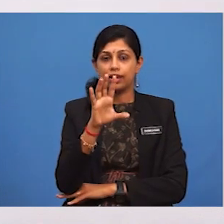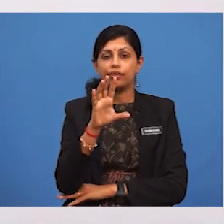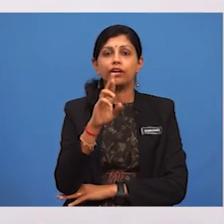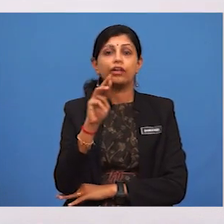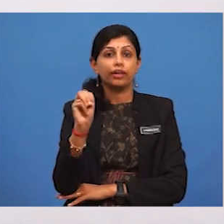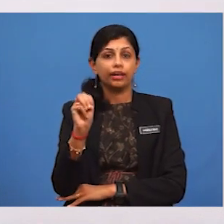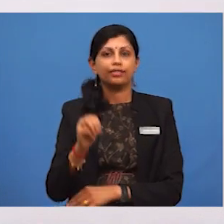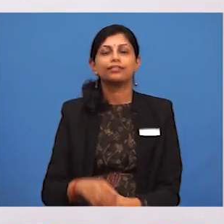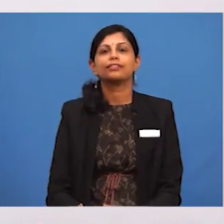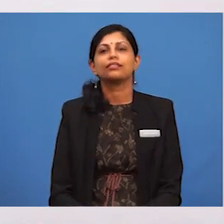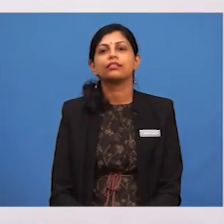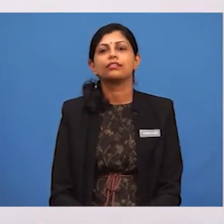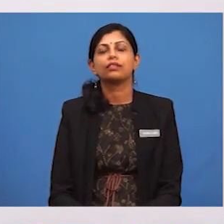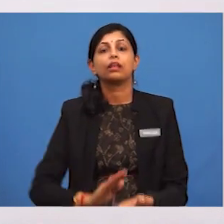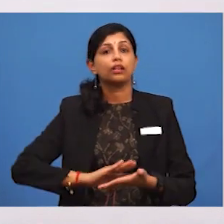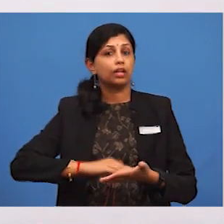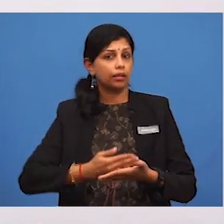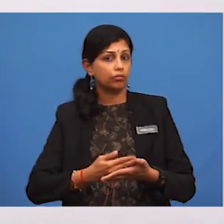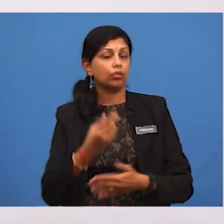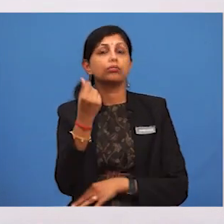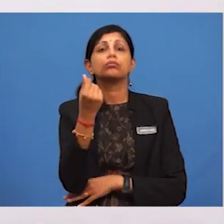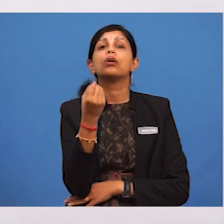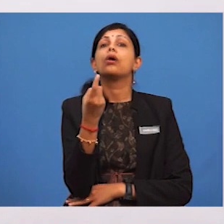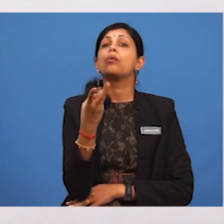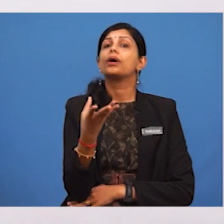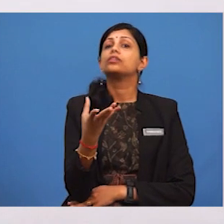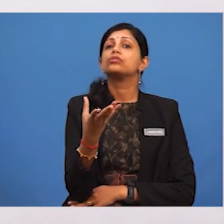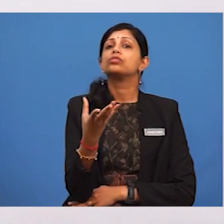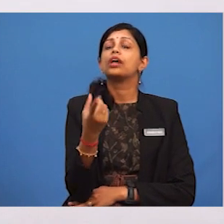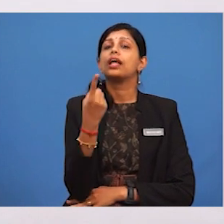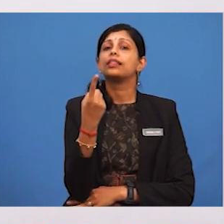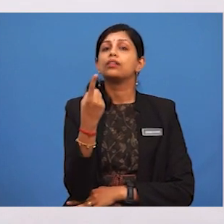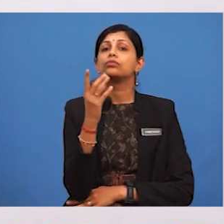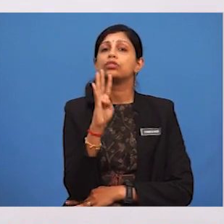1,300 ringgit. Whereas, the laptop will cost you